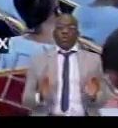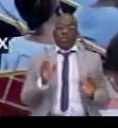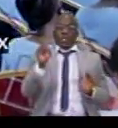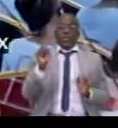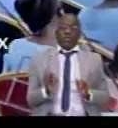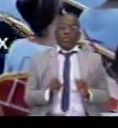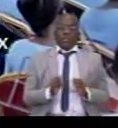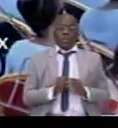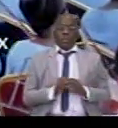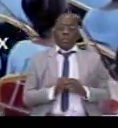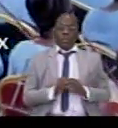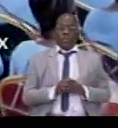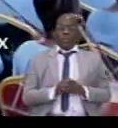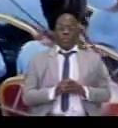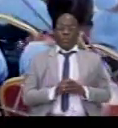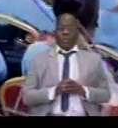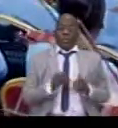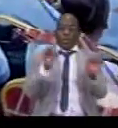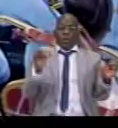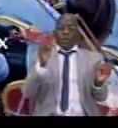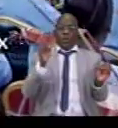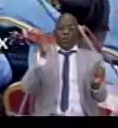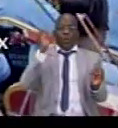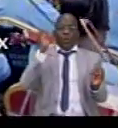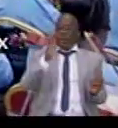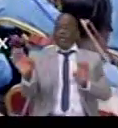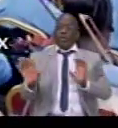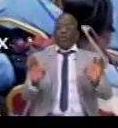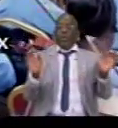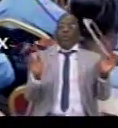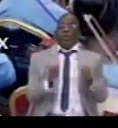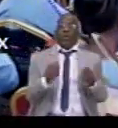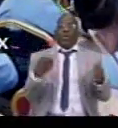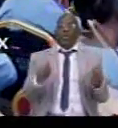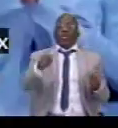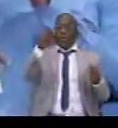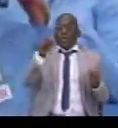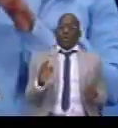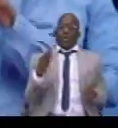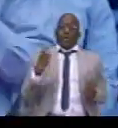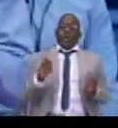Hey, salvation we come with the God of great wonder.